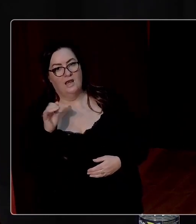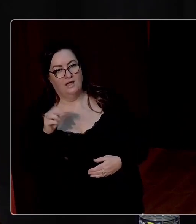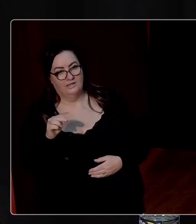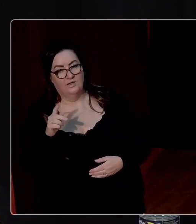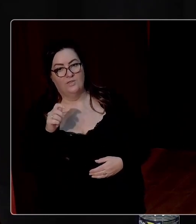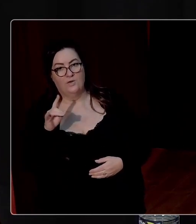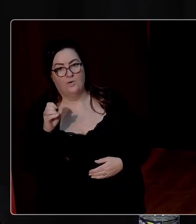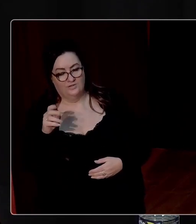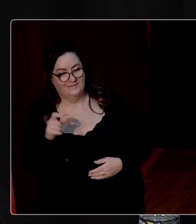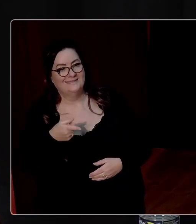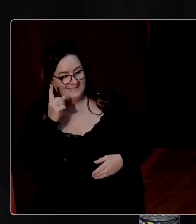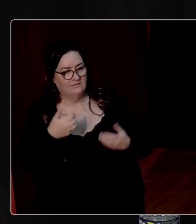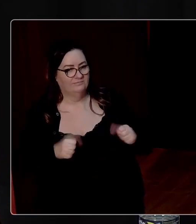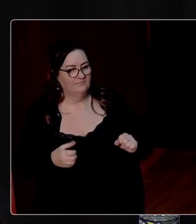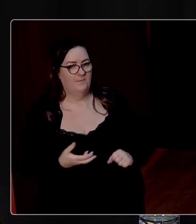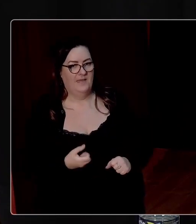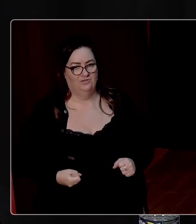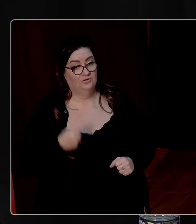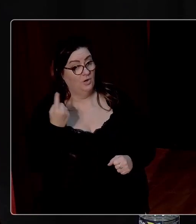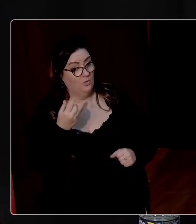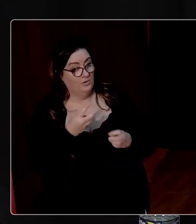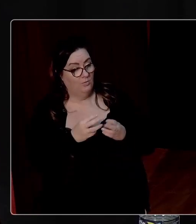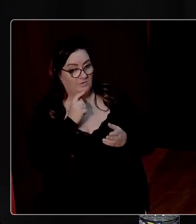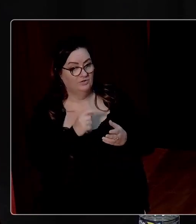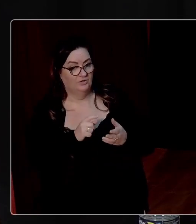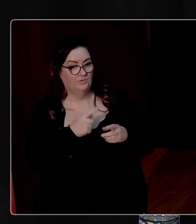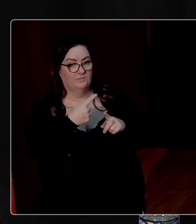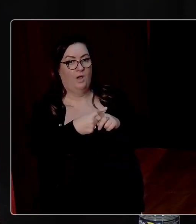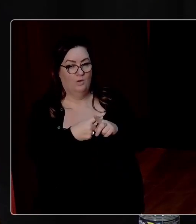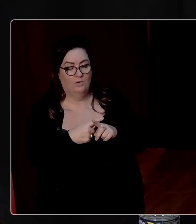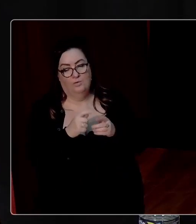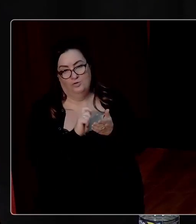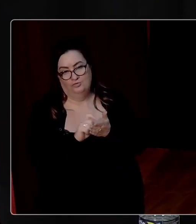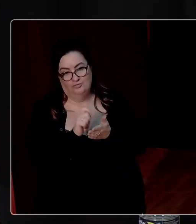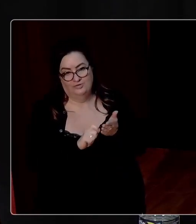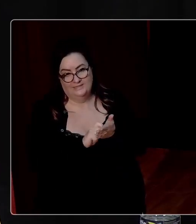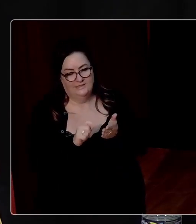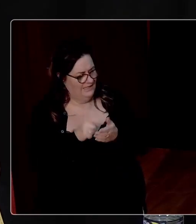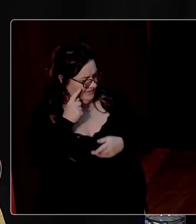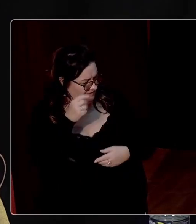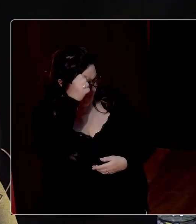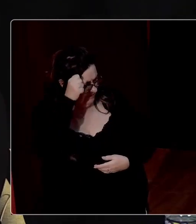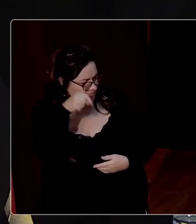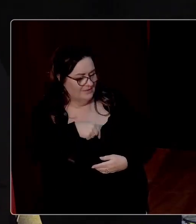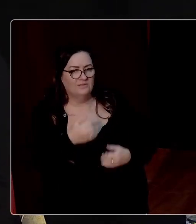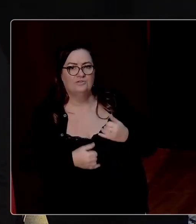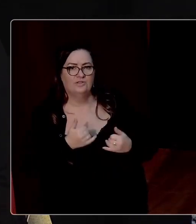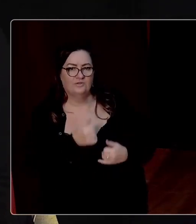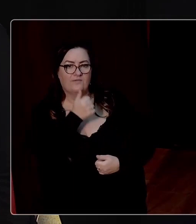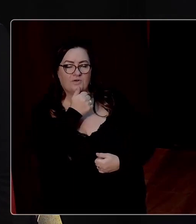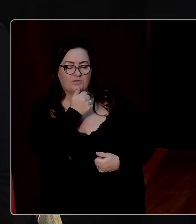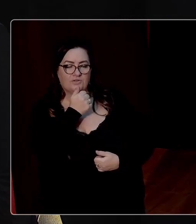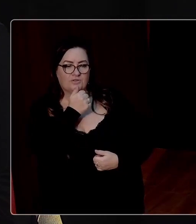the pension, the only woman who does get it, but she had been pro-treaty and actually I think has been commemorated this year as the first